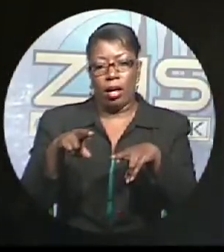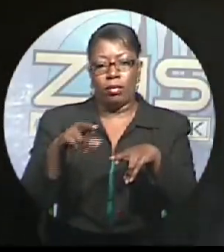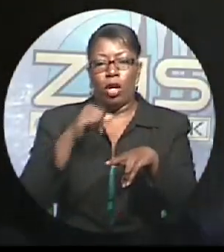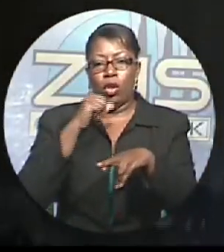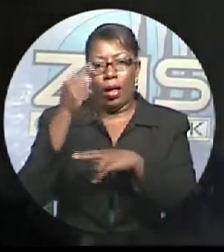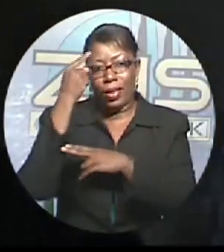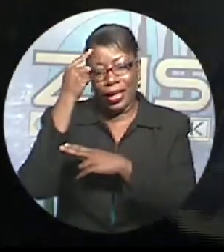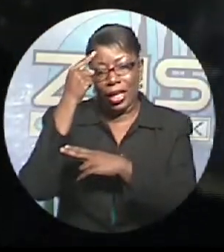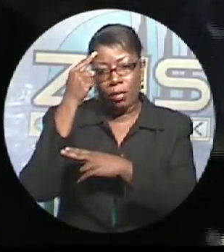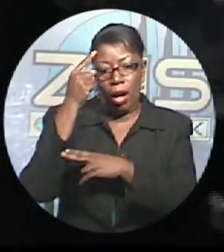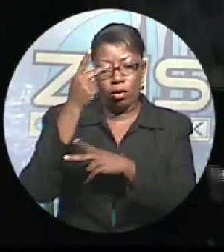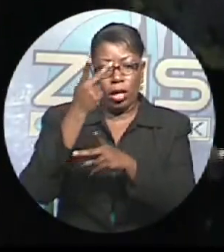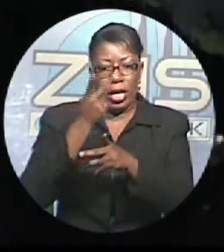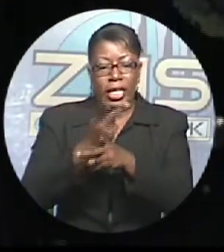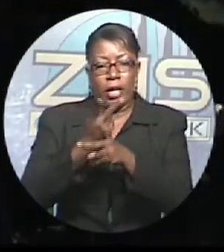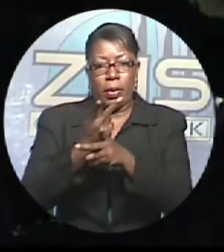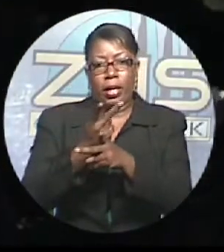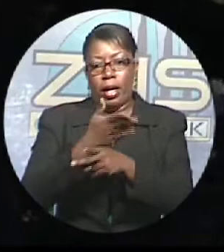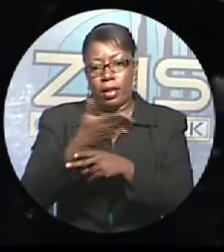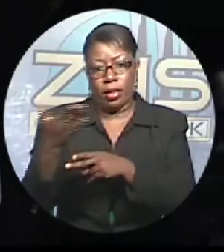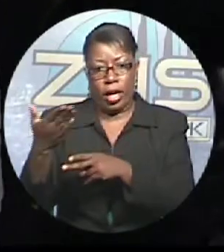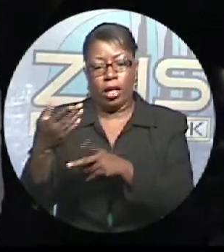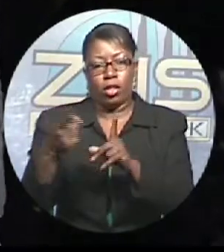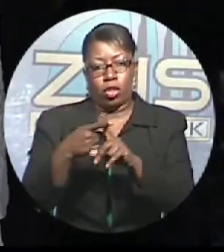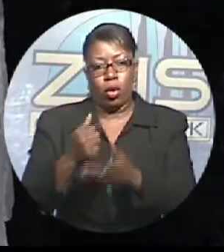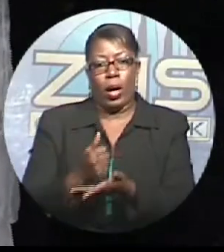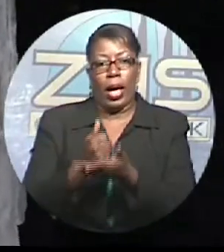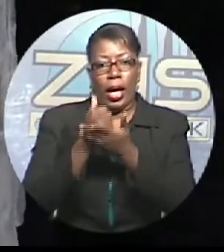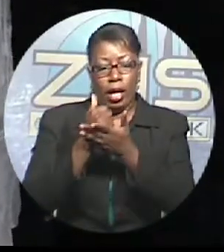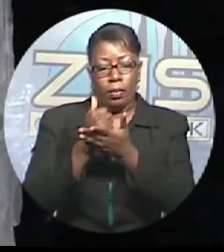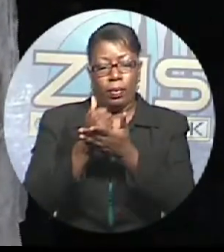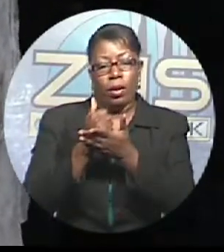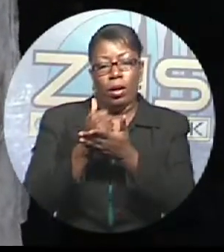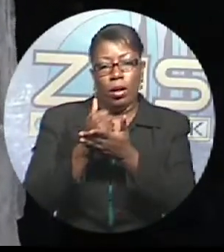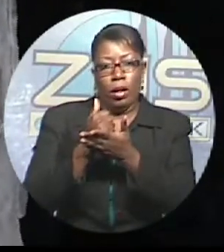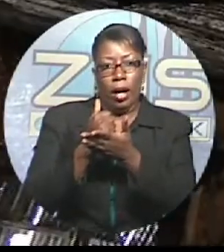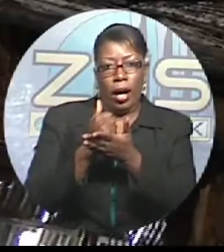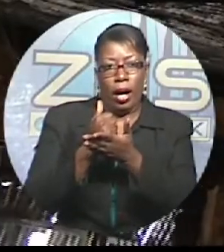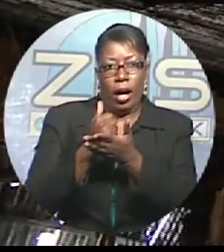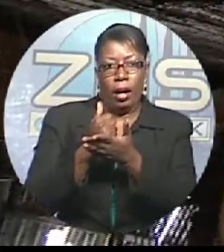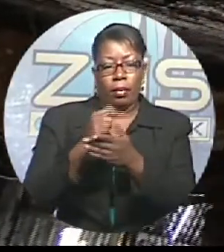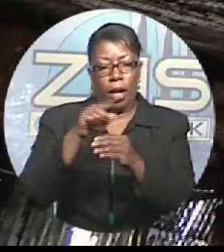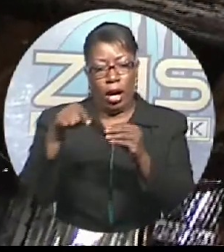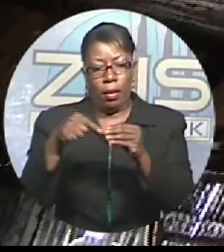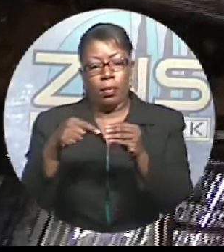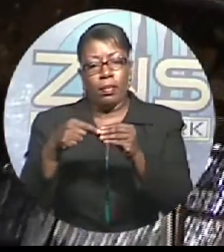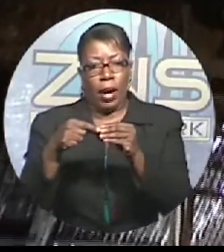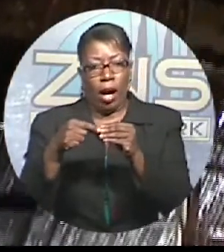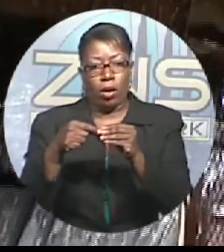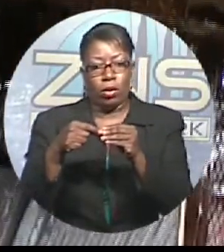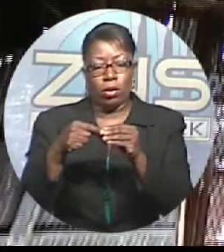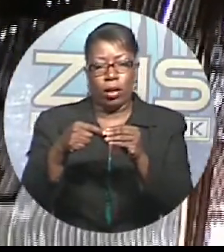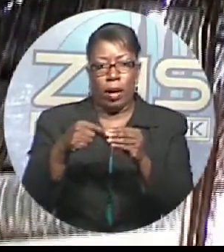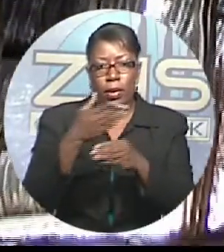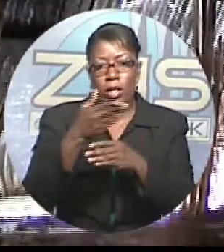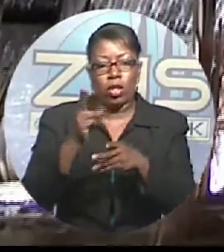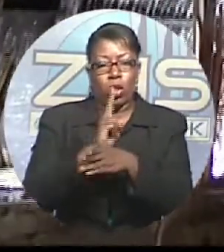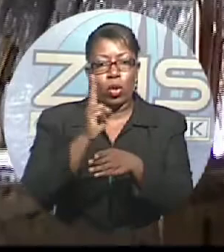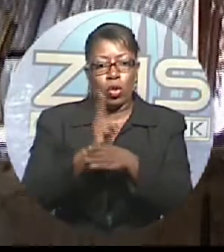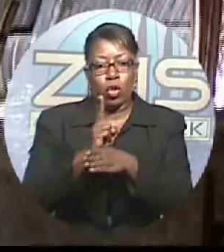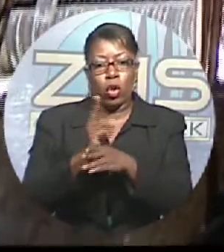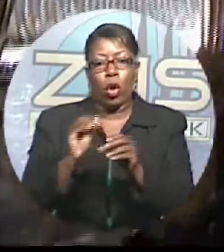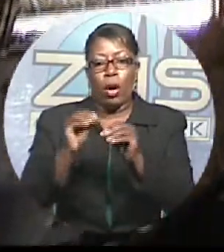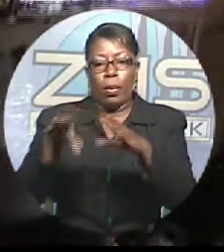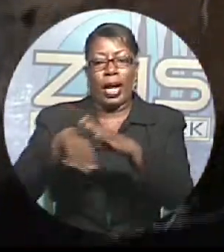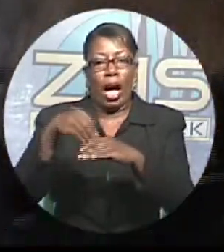against fires or have the necessary detectors and extinguishers on hand. He offered this advice. We want to encourage members of the public just to pay close attention